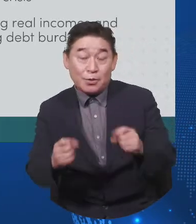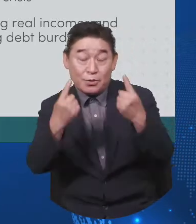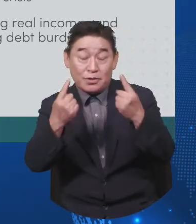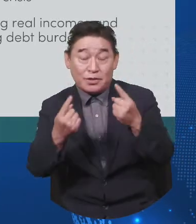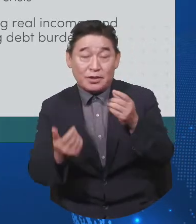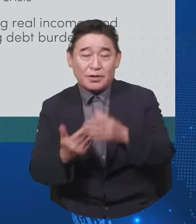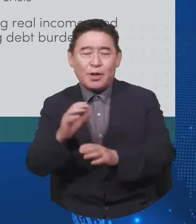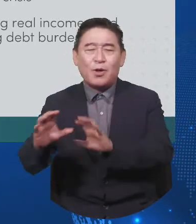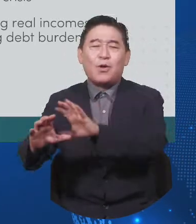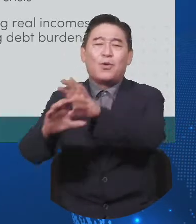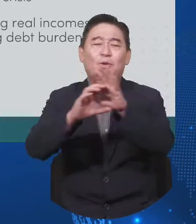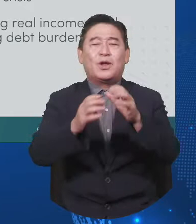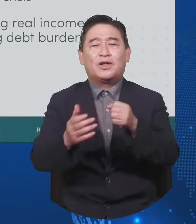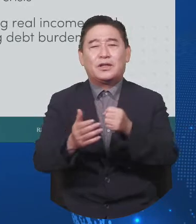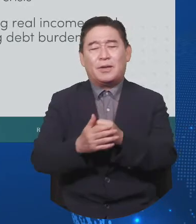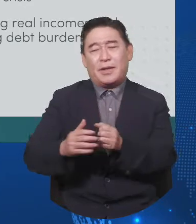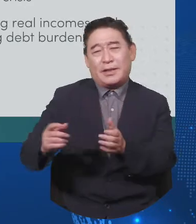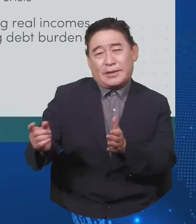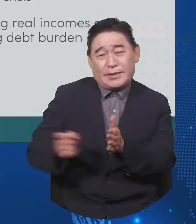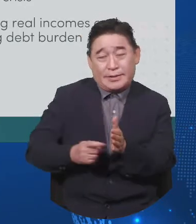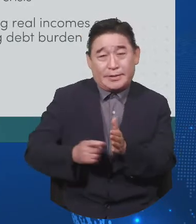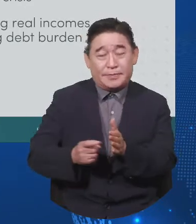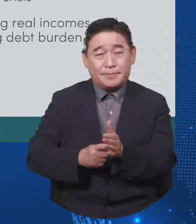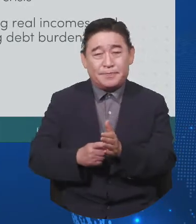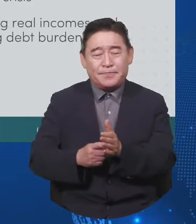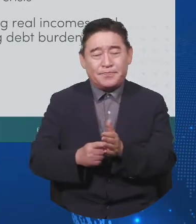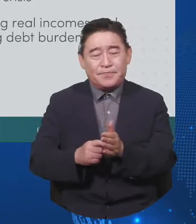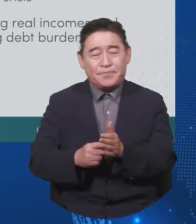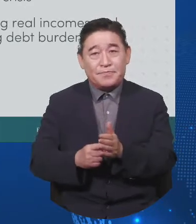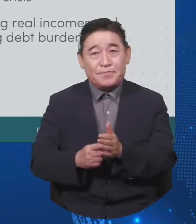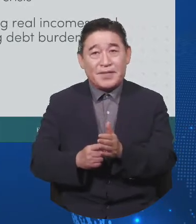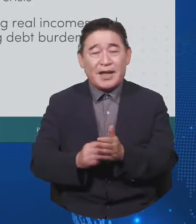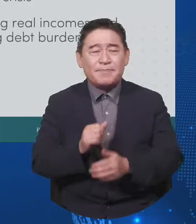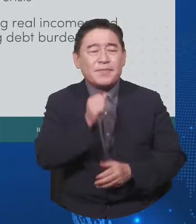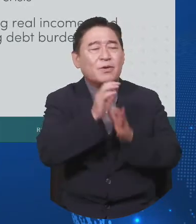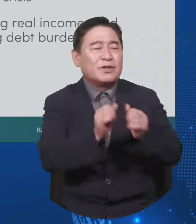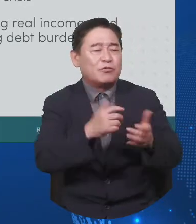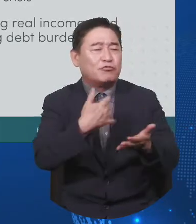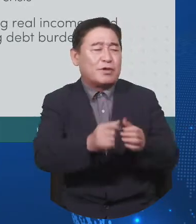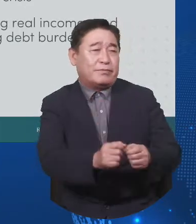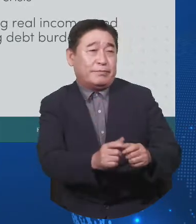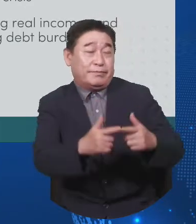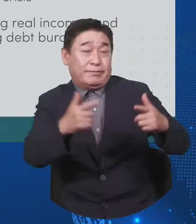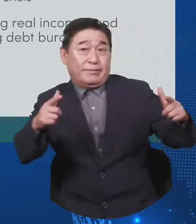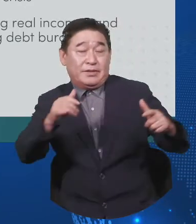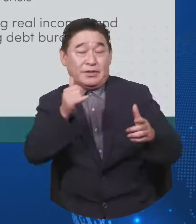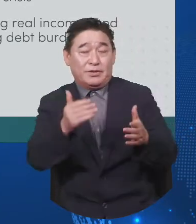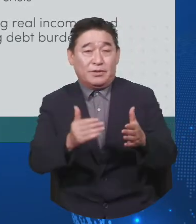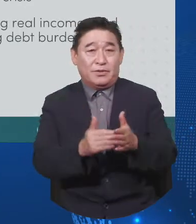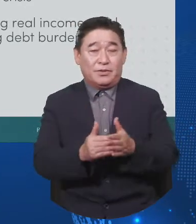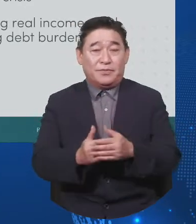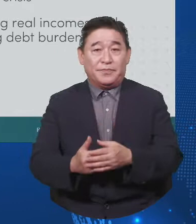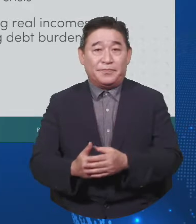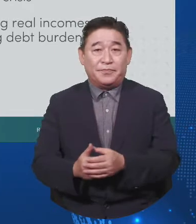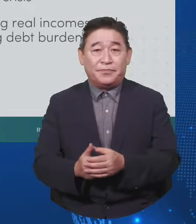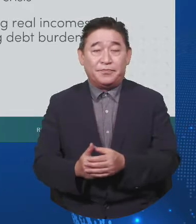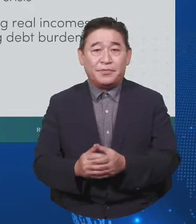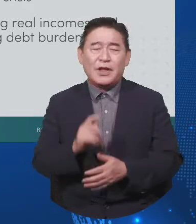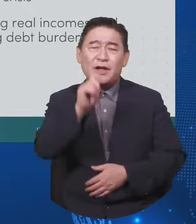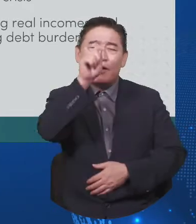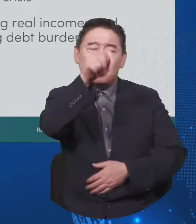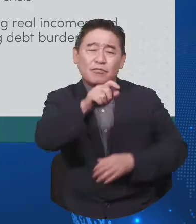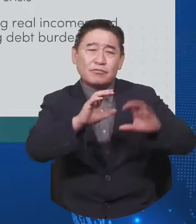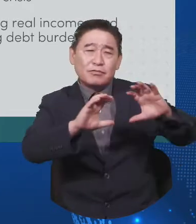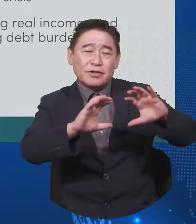extreme poverty, as seen on the graph screen, wiping out years of progress towards poverty eradication.